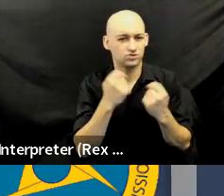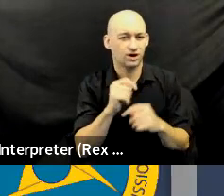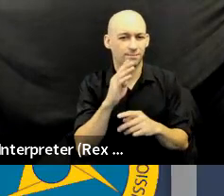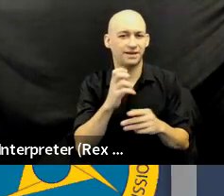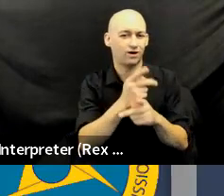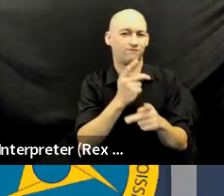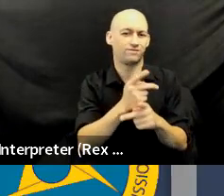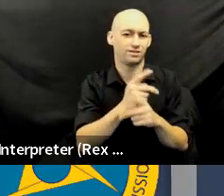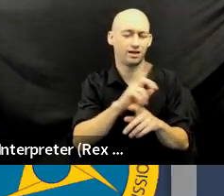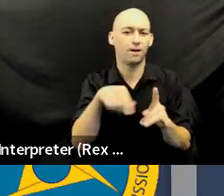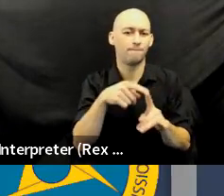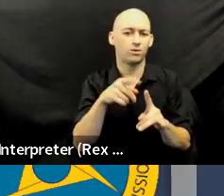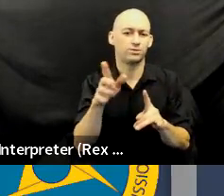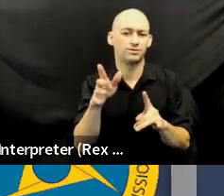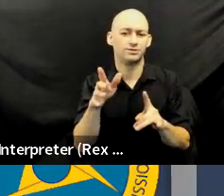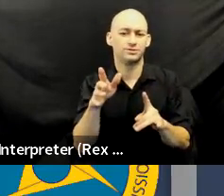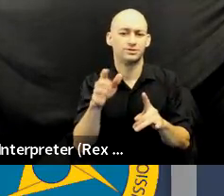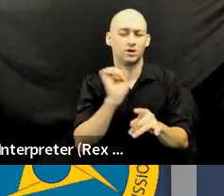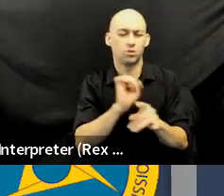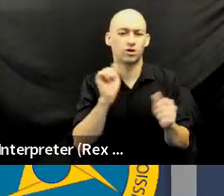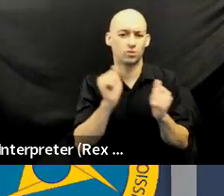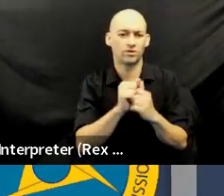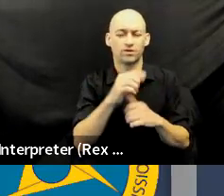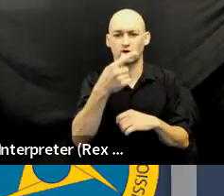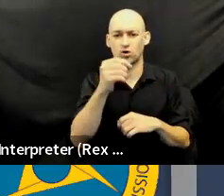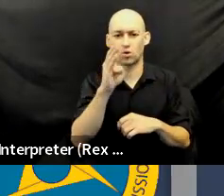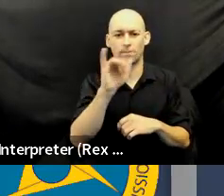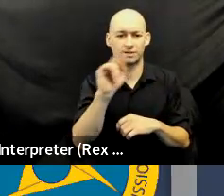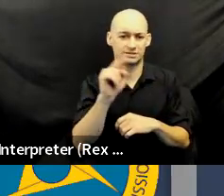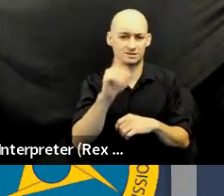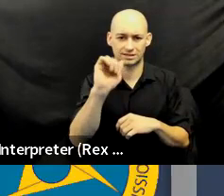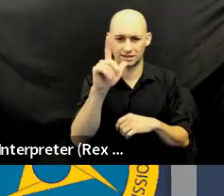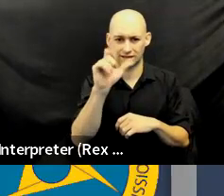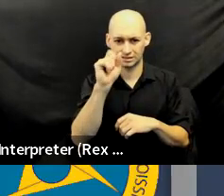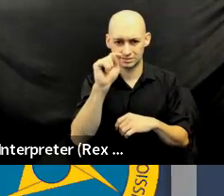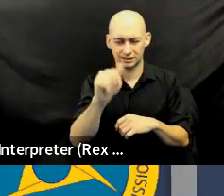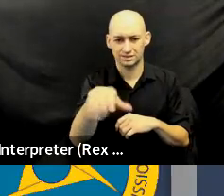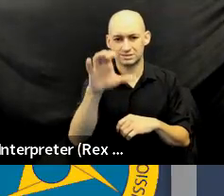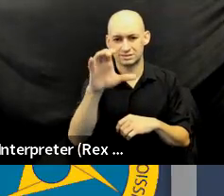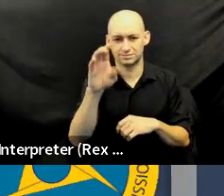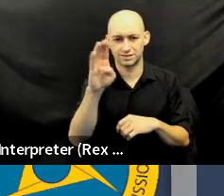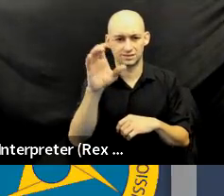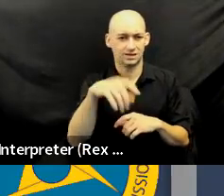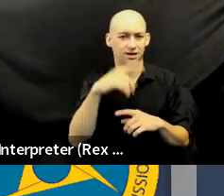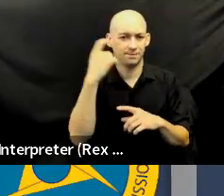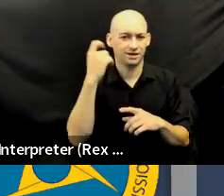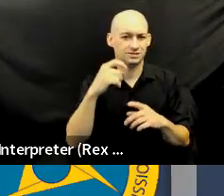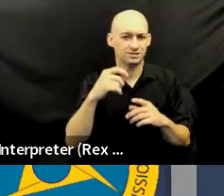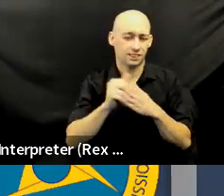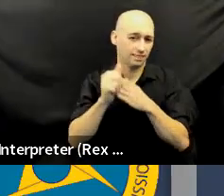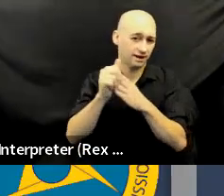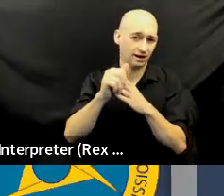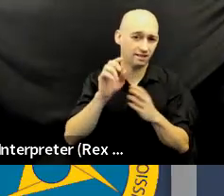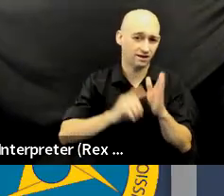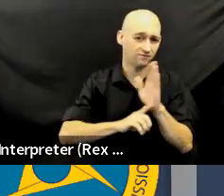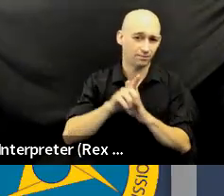about working with GoBiz, CalSTA, and the CEC, because even though we're leading in the development of this report,